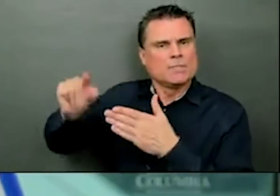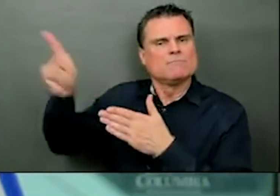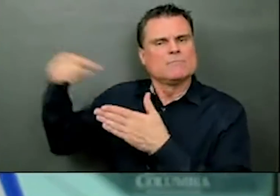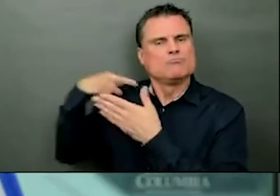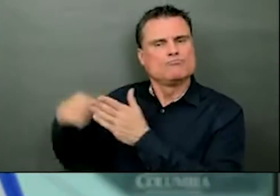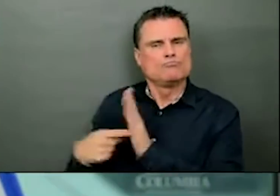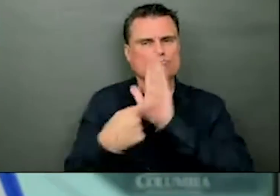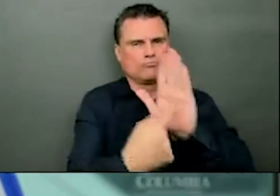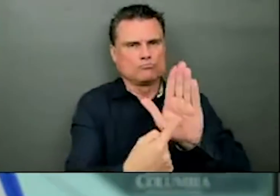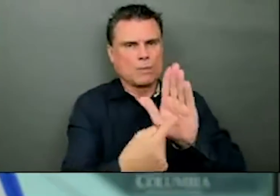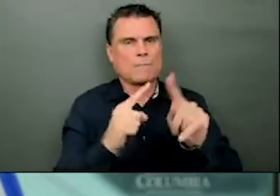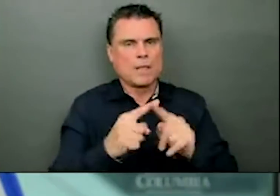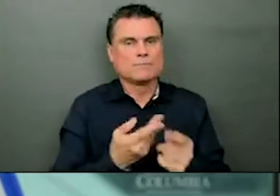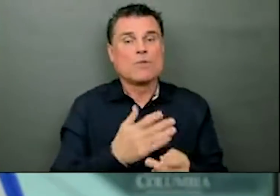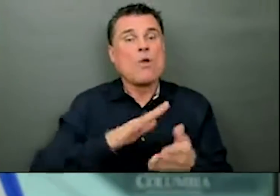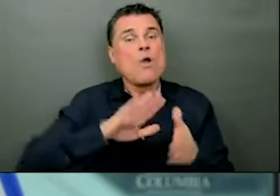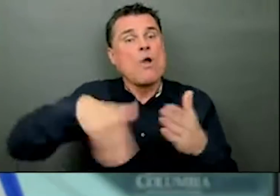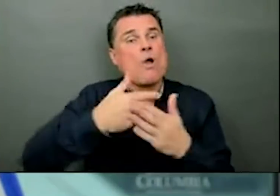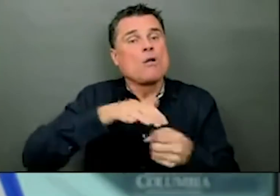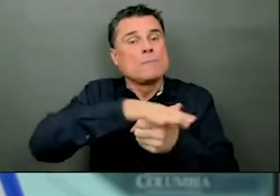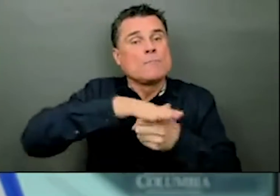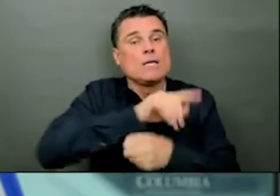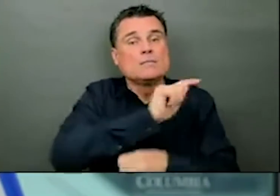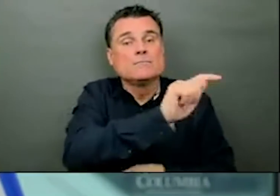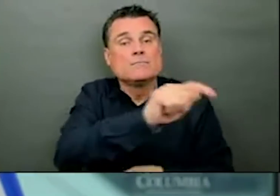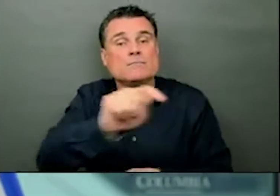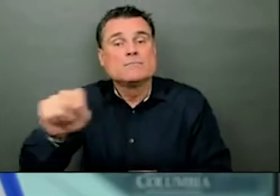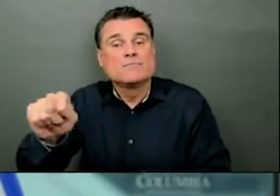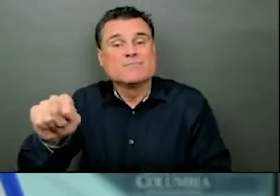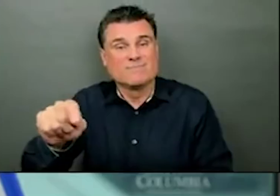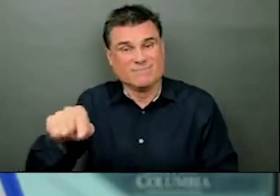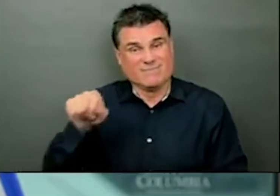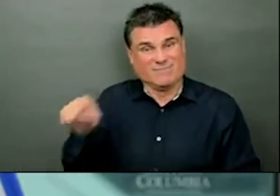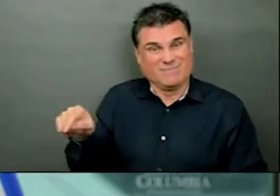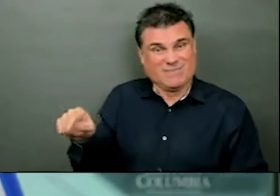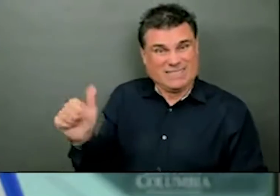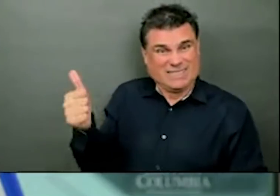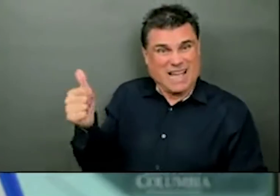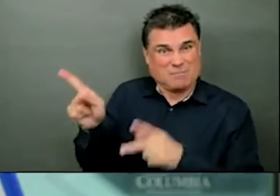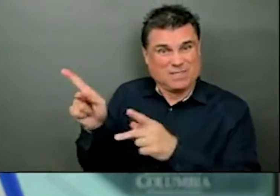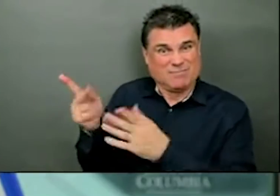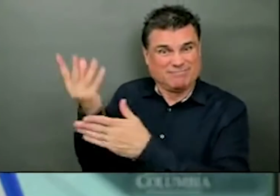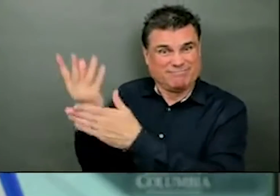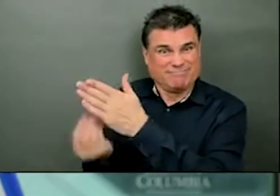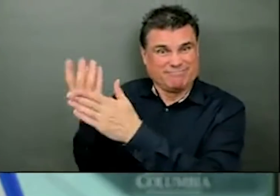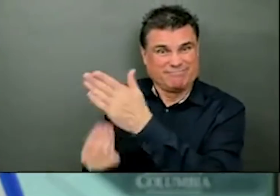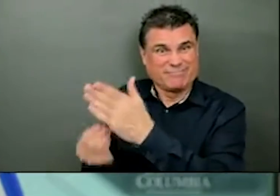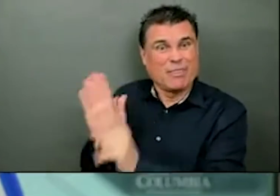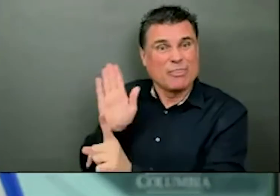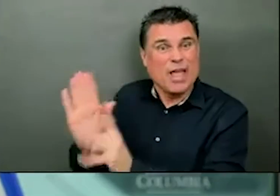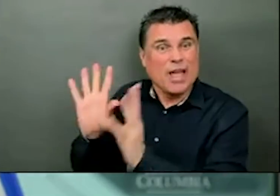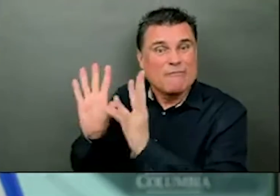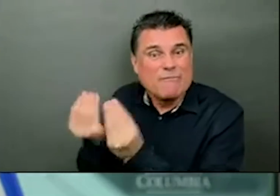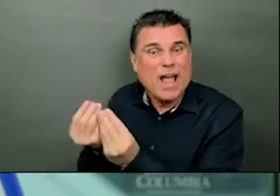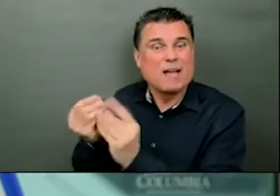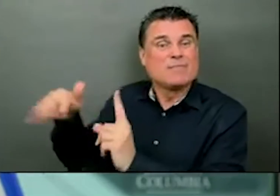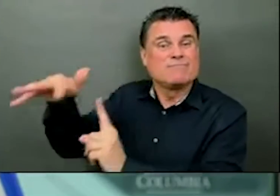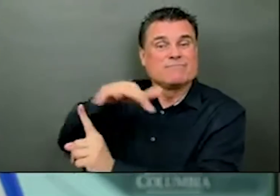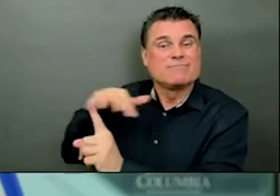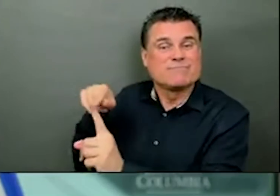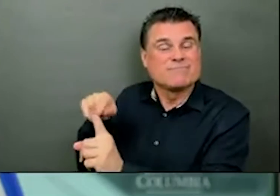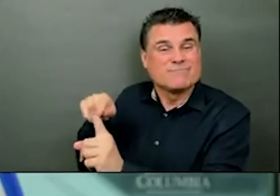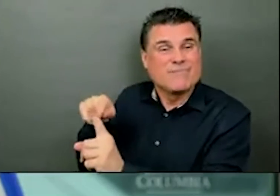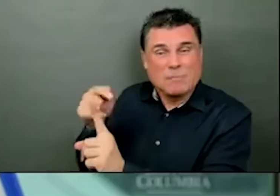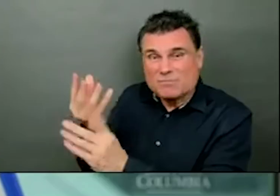pass on my condolences to the families, the friends, the caregivers of the 10 people who passed away from COVID-19 in the last 24